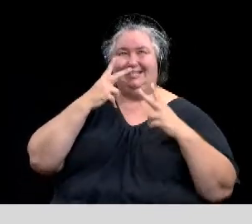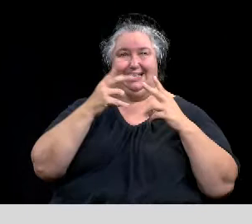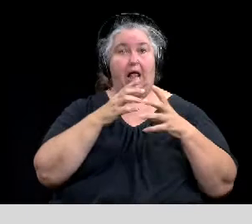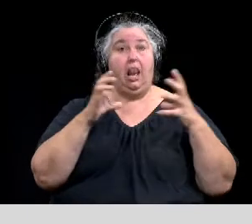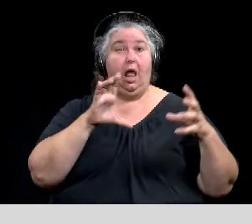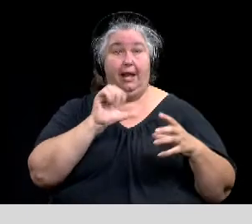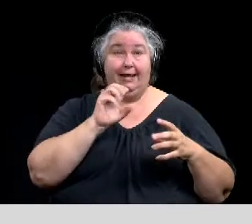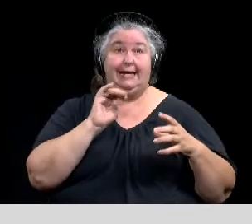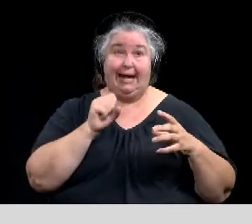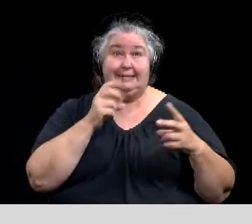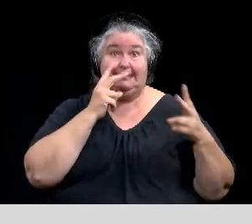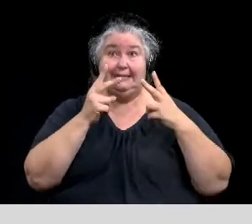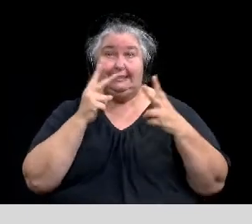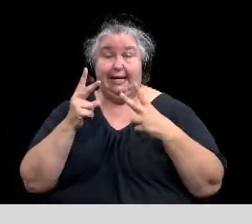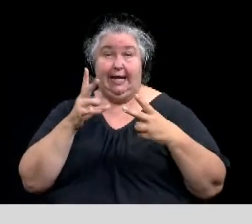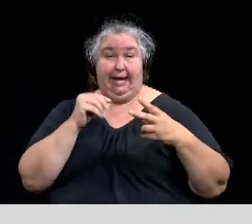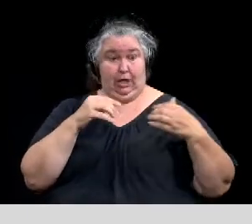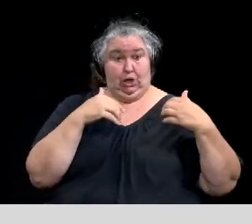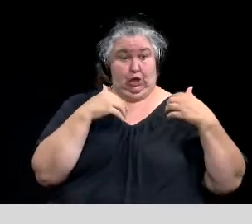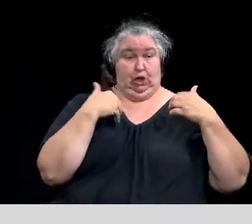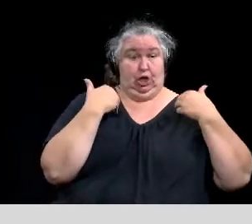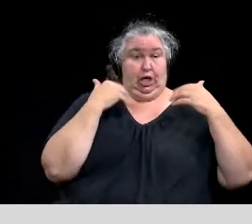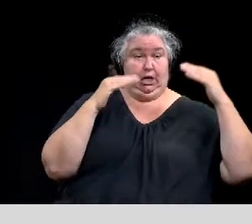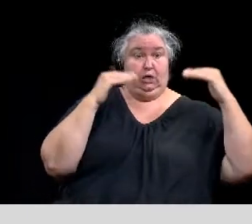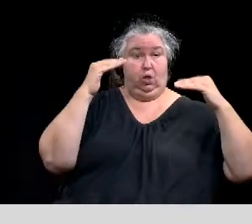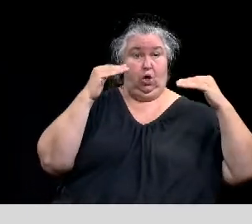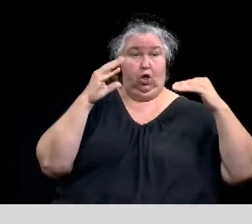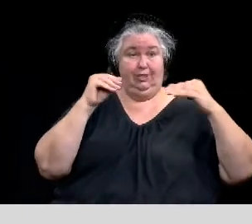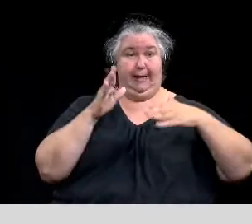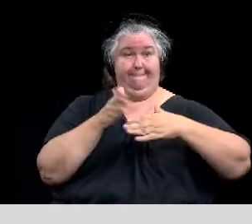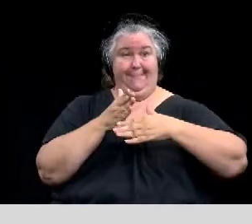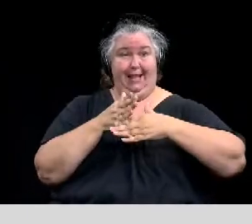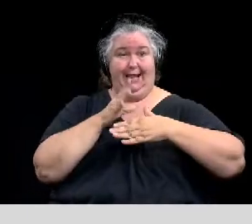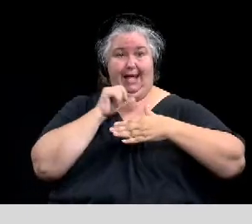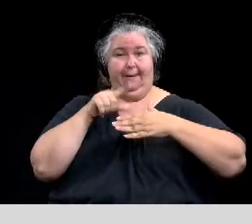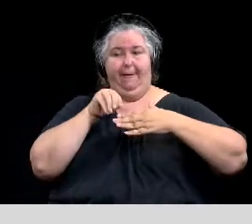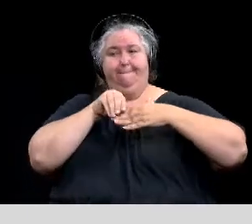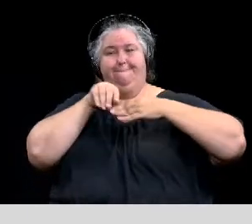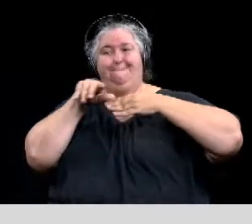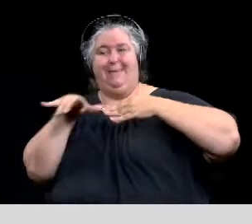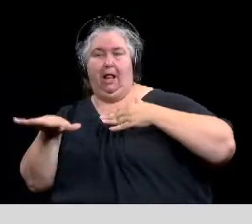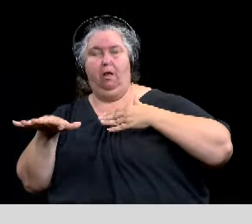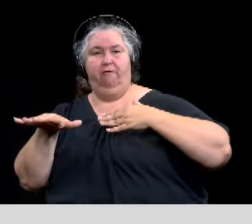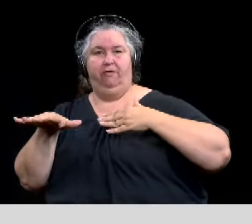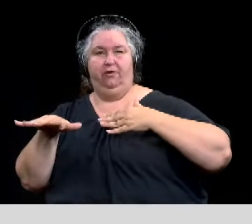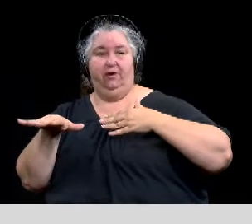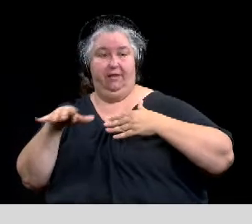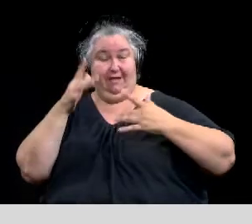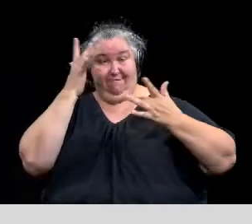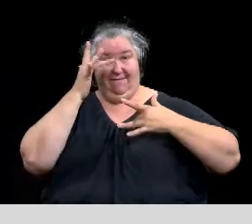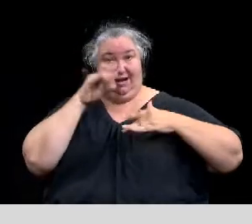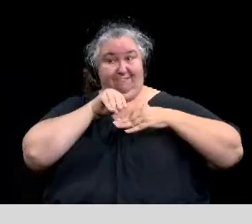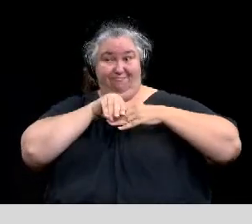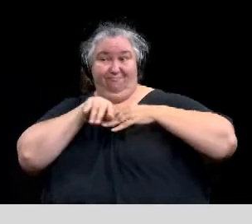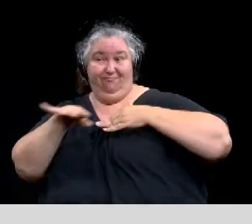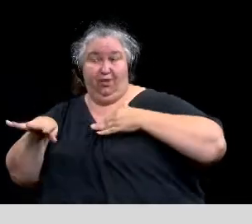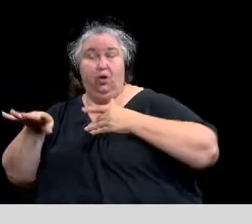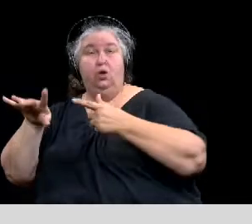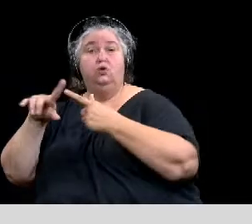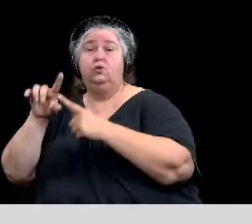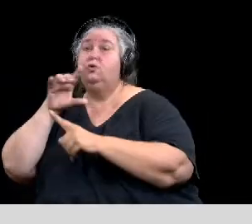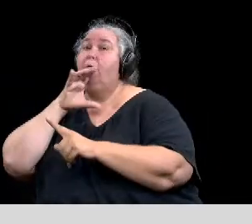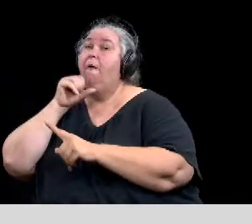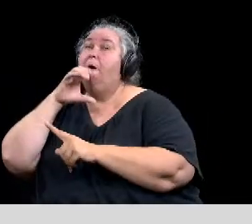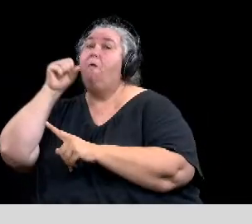cases in young adults, middle age, but then there's spillover of the virus, of those cases into the